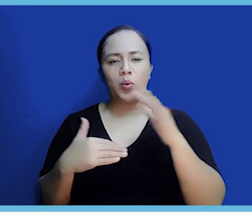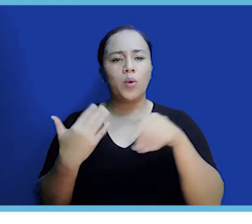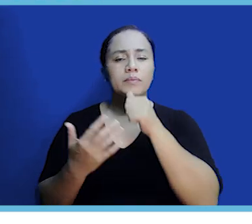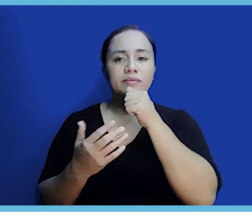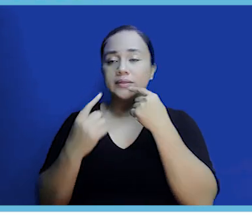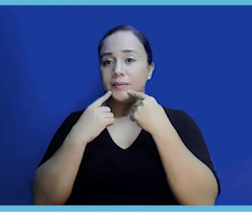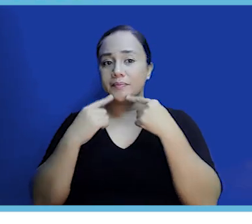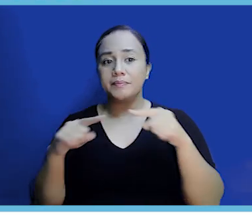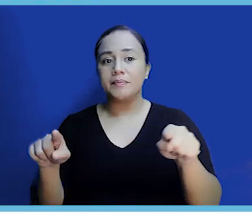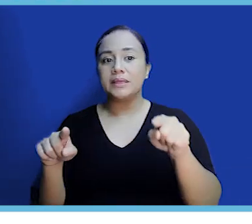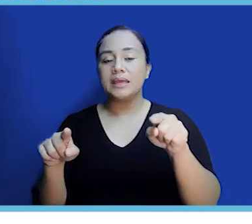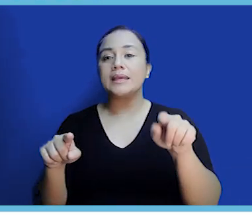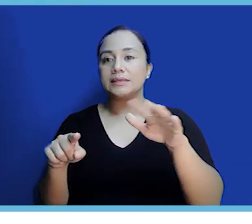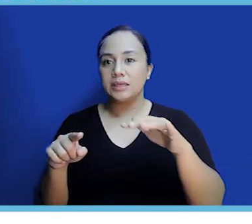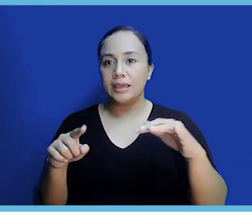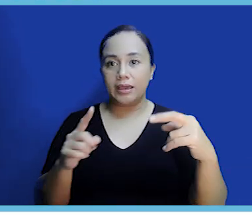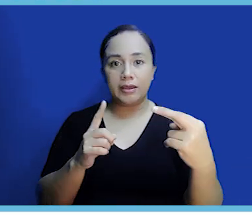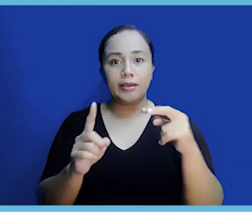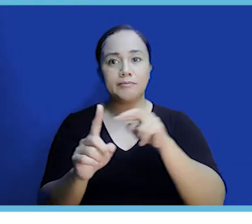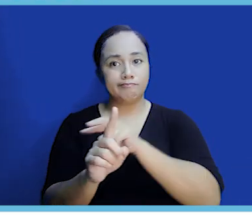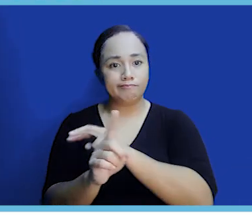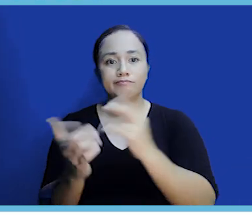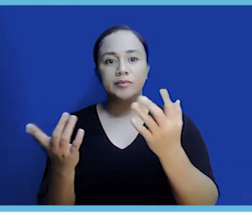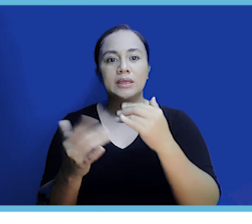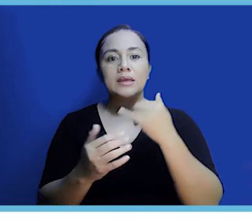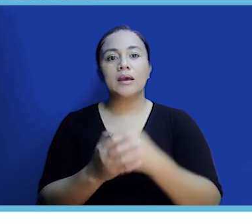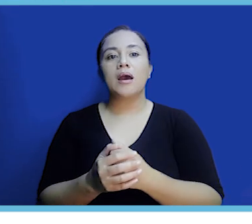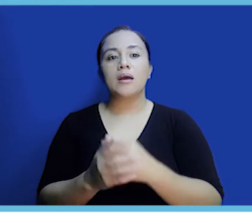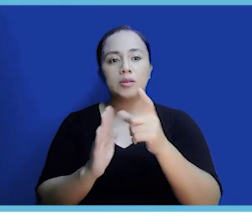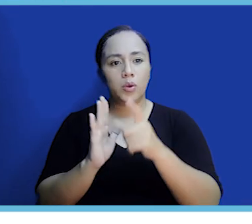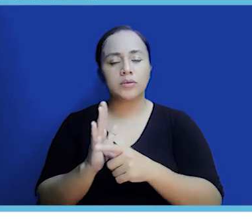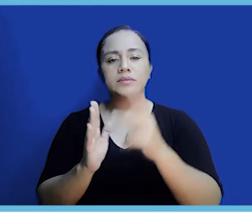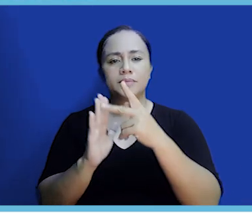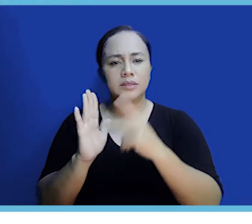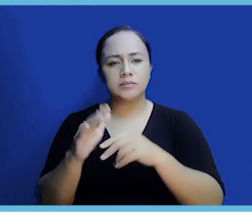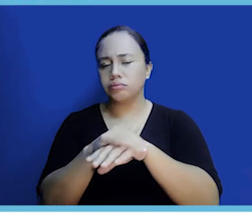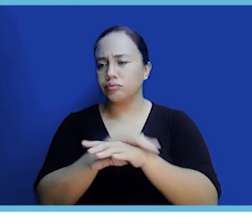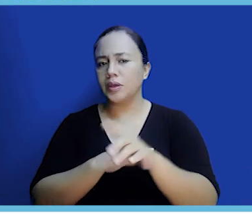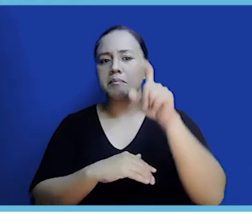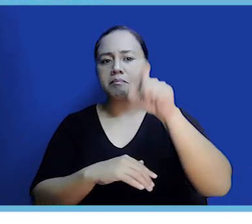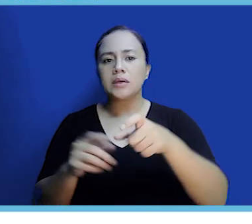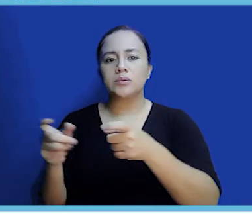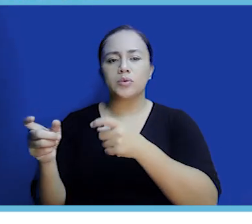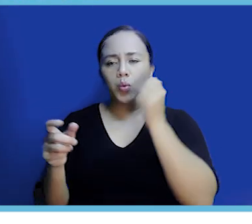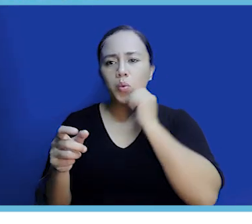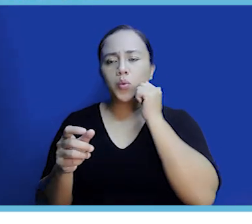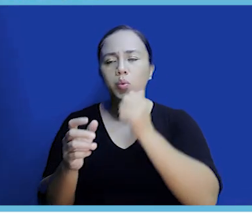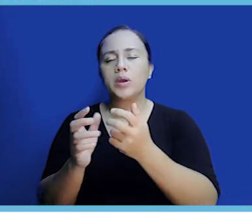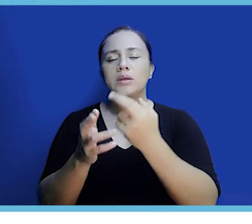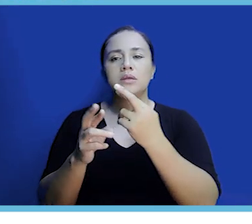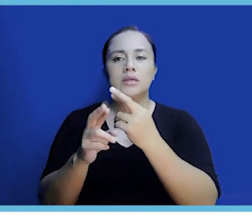Accessibility must be present in all private and public dimensions. Laws and policies on accessibility must